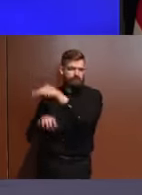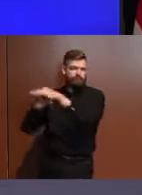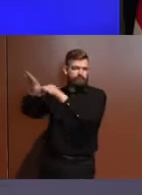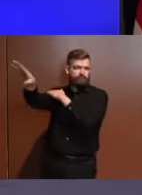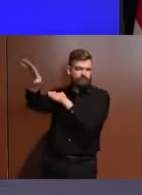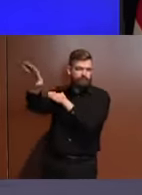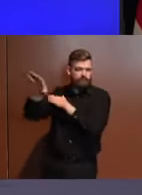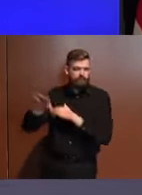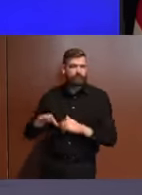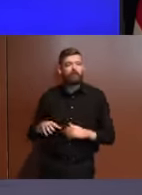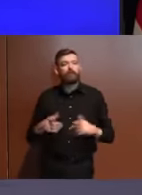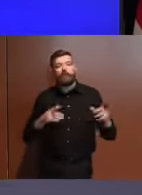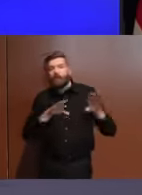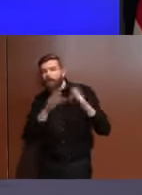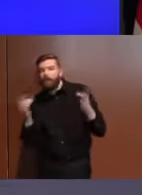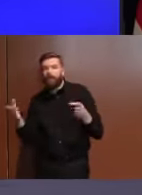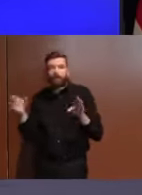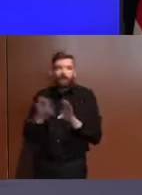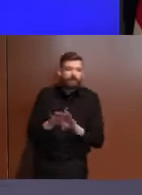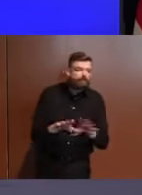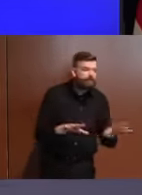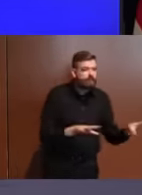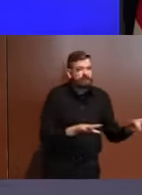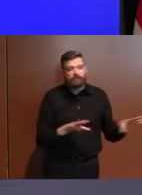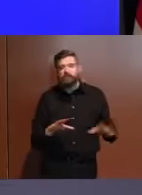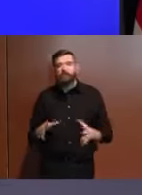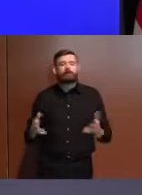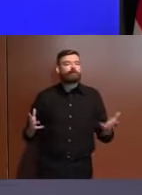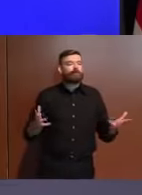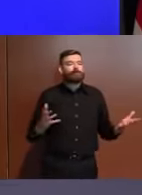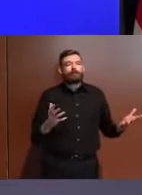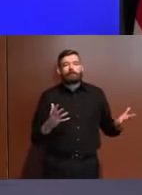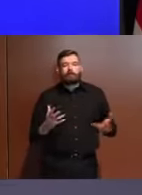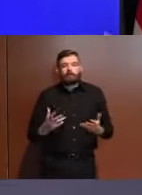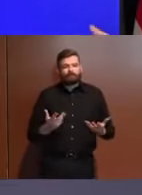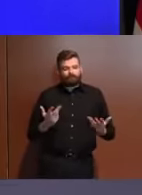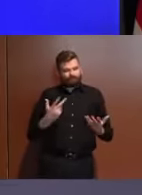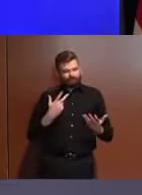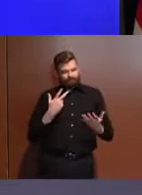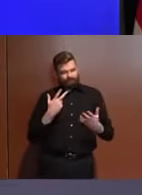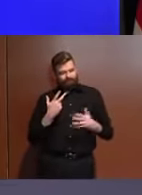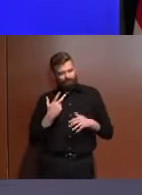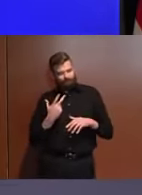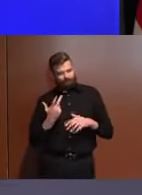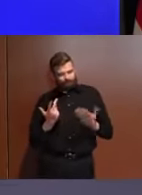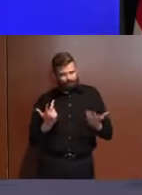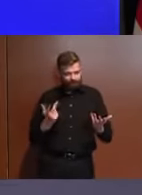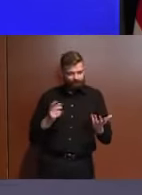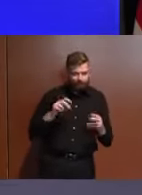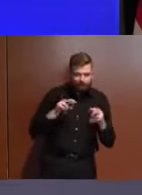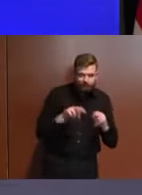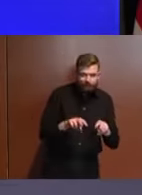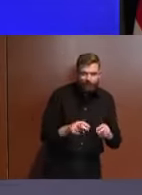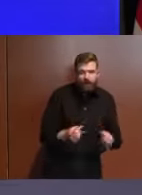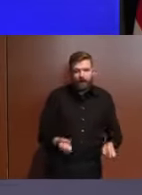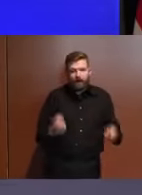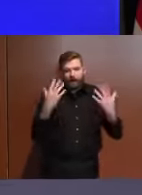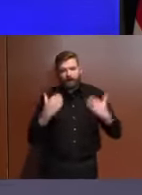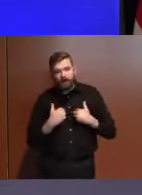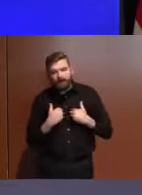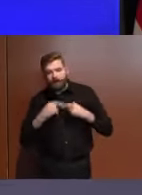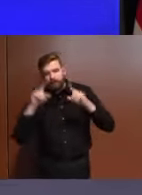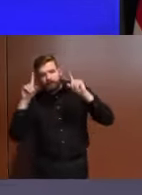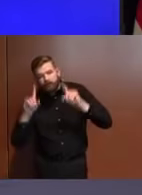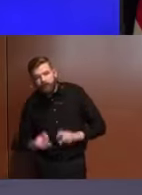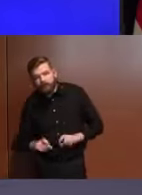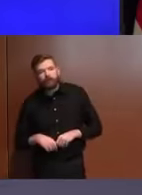no question about it. Both the specimen collection piece, as well as PPE, as well as Judy has spoken articulately about, we've only got